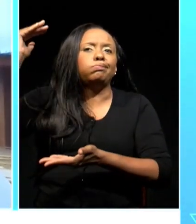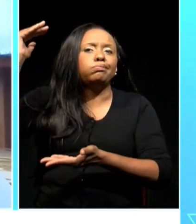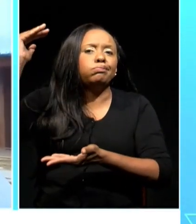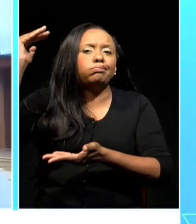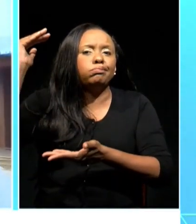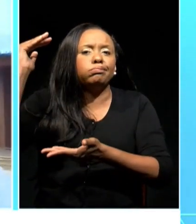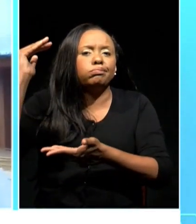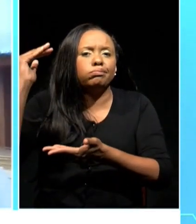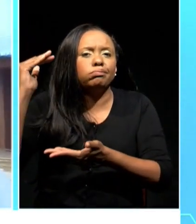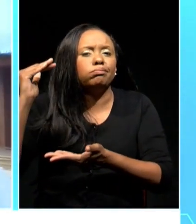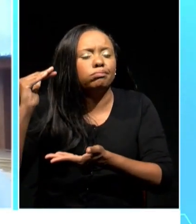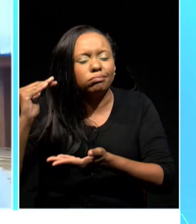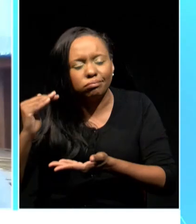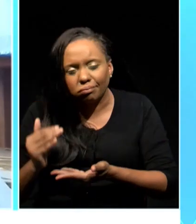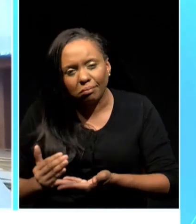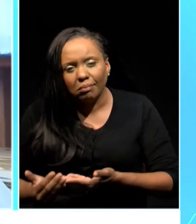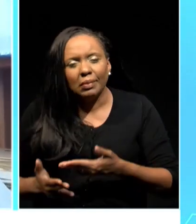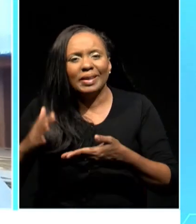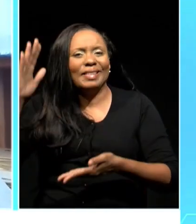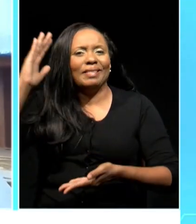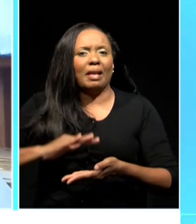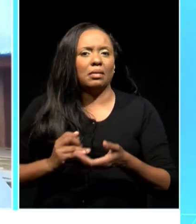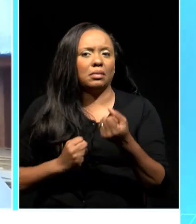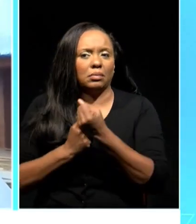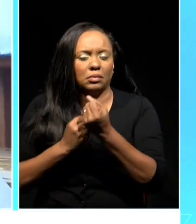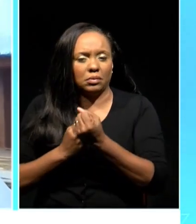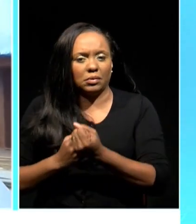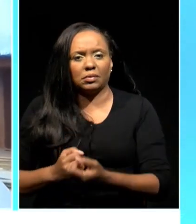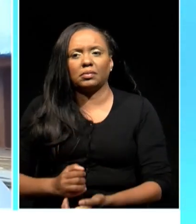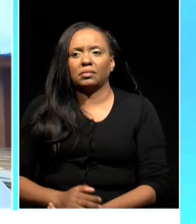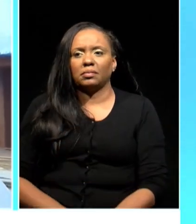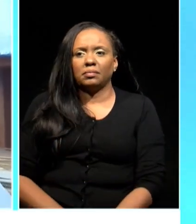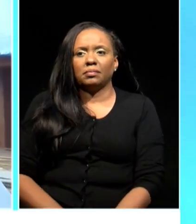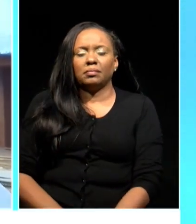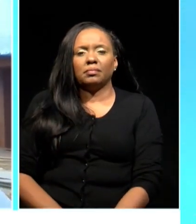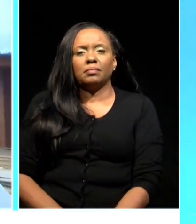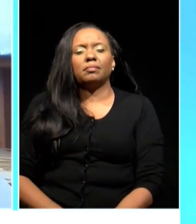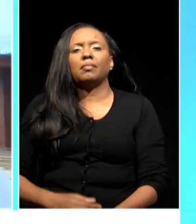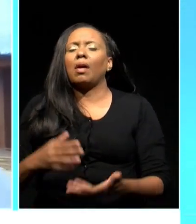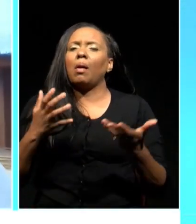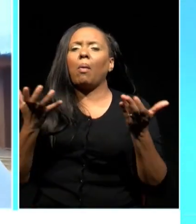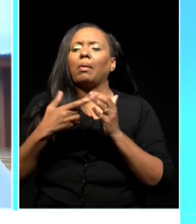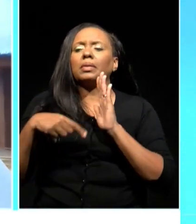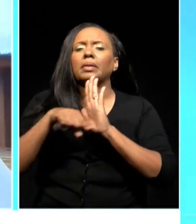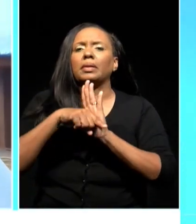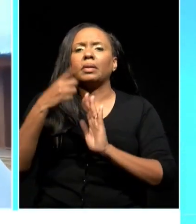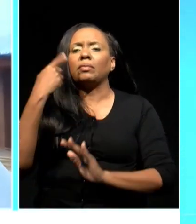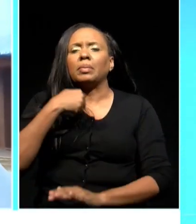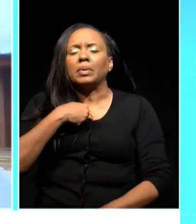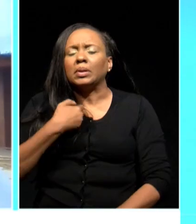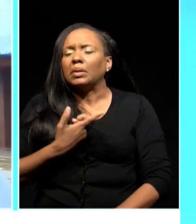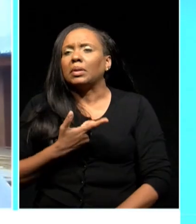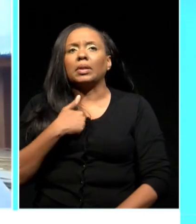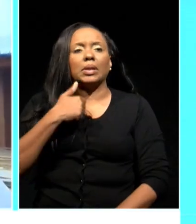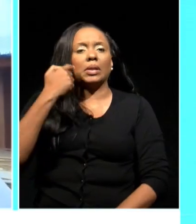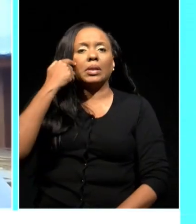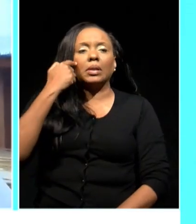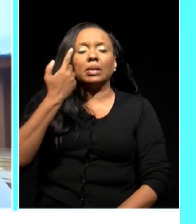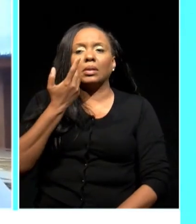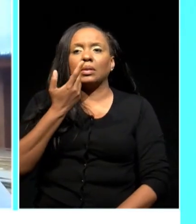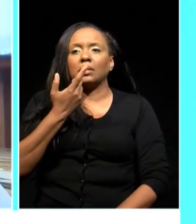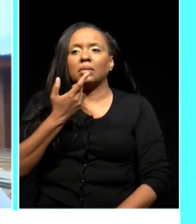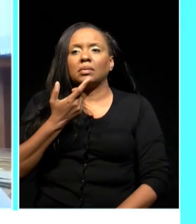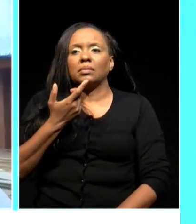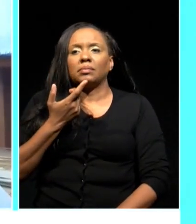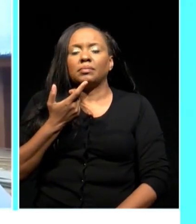could see it as an outlier. In relation to lowlights, I think that the niggling